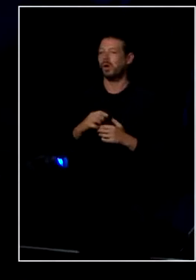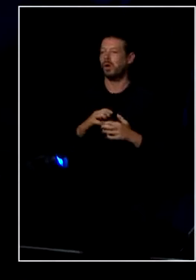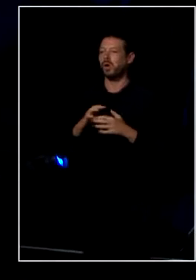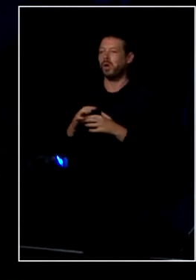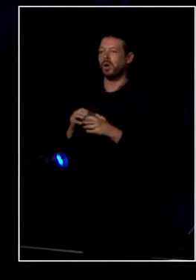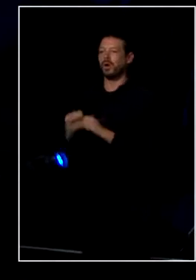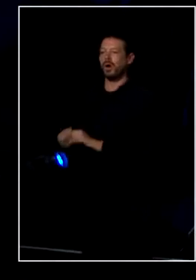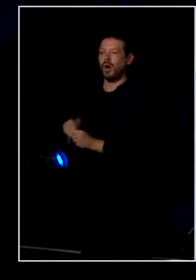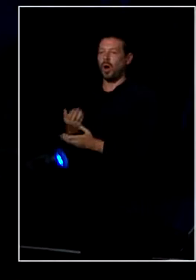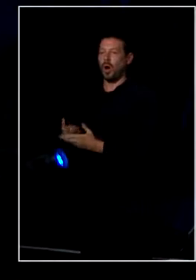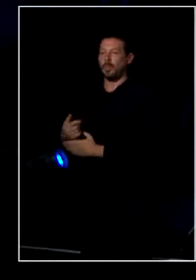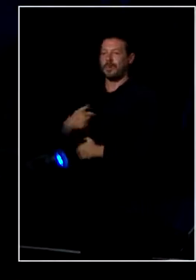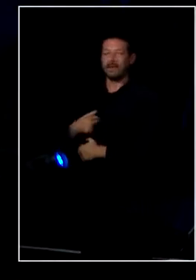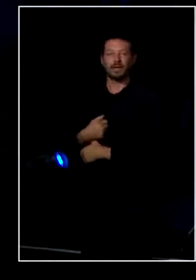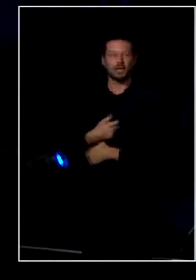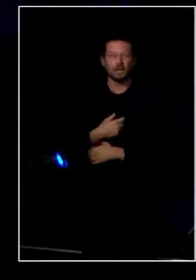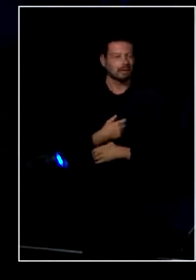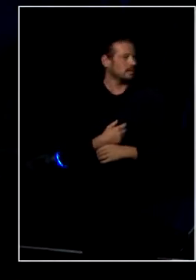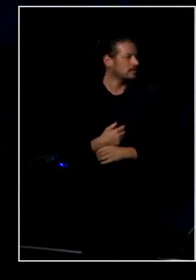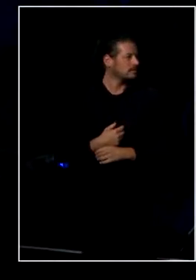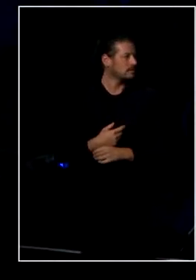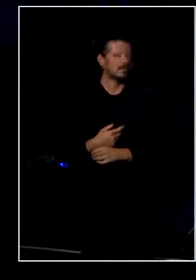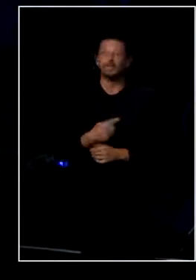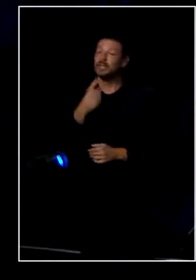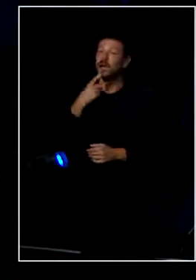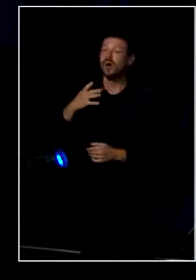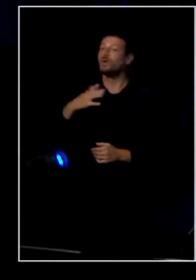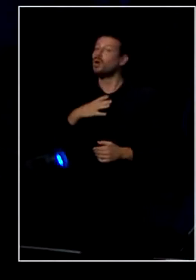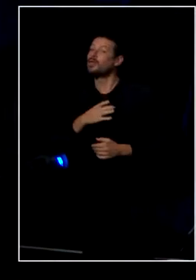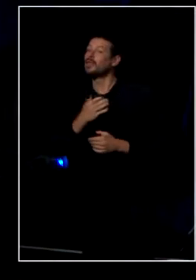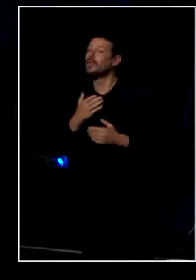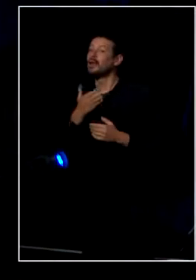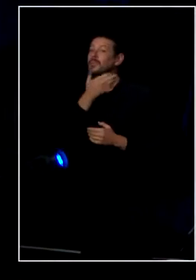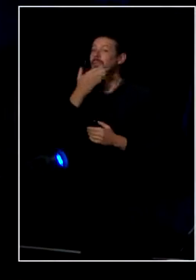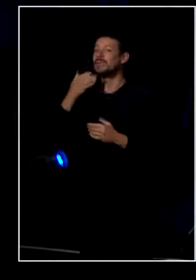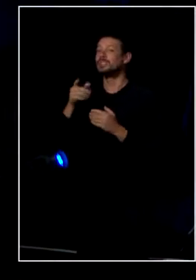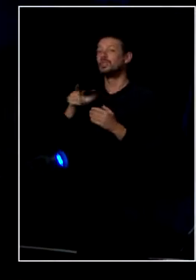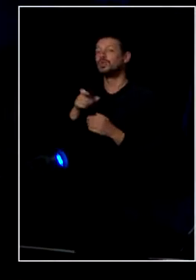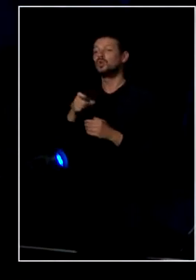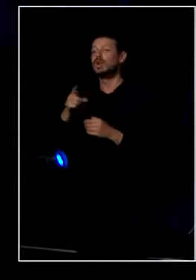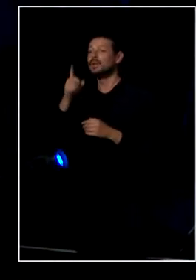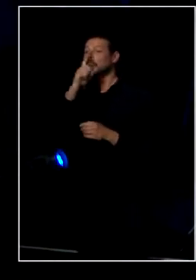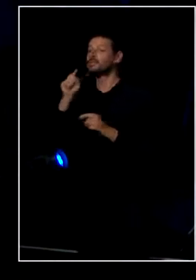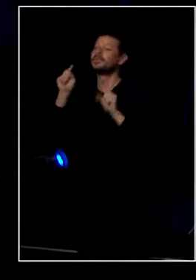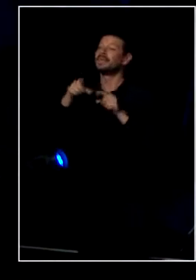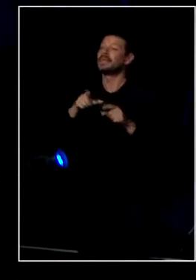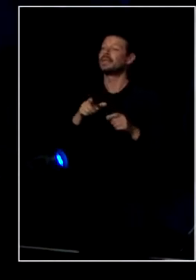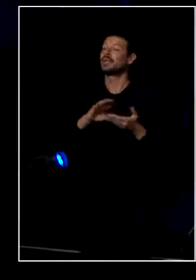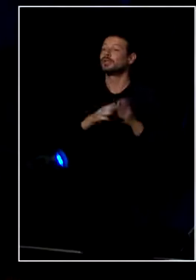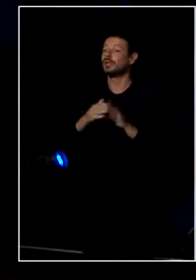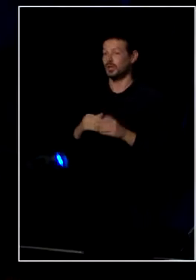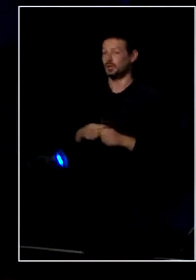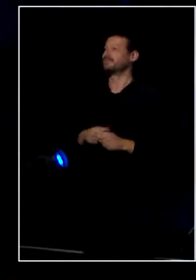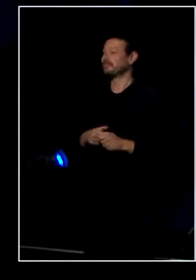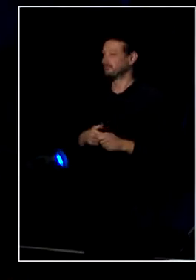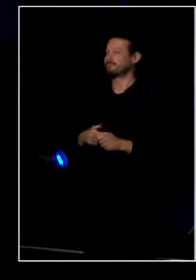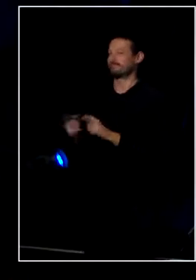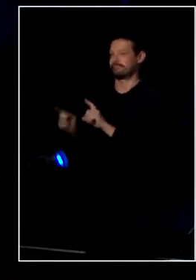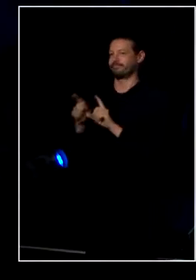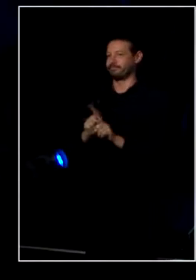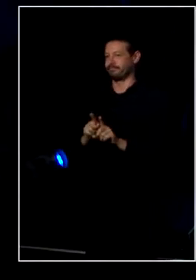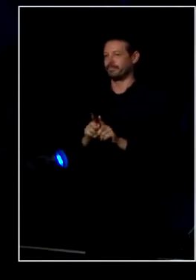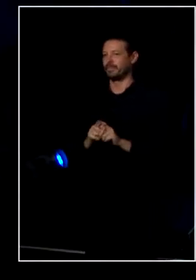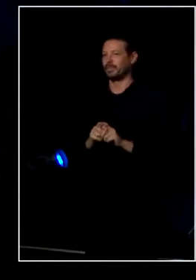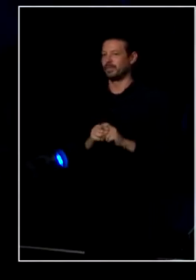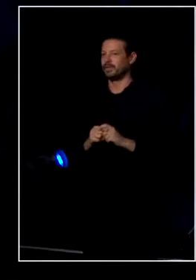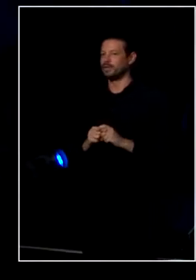family if they would like someone from Pleasant Creek to go out in the community. They said yes. So they had to